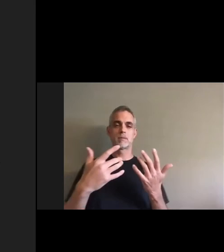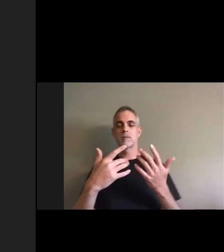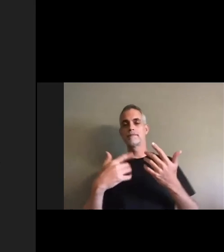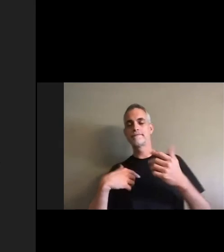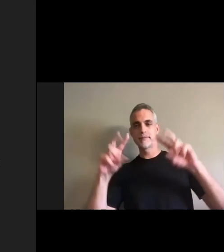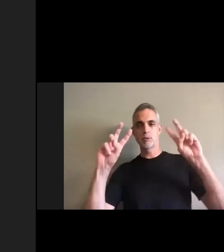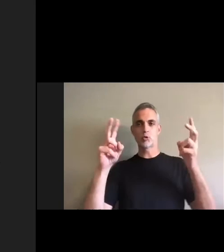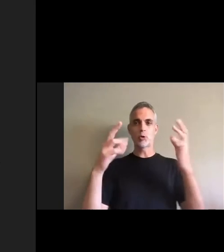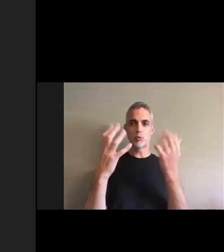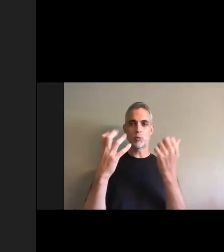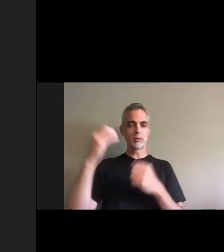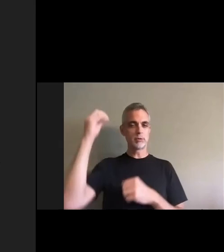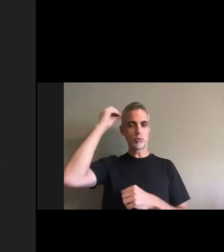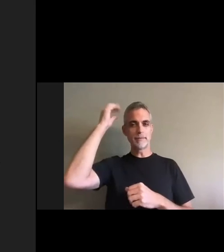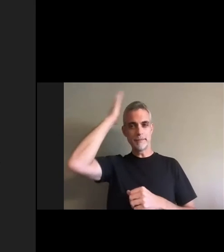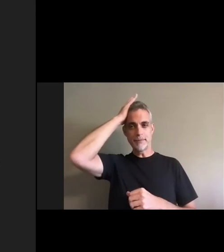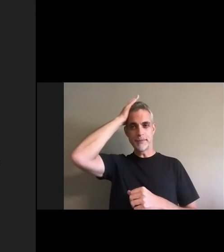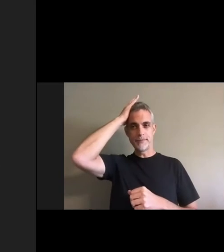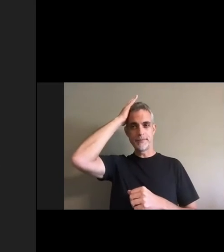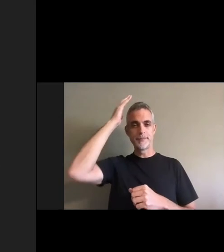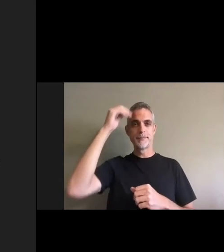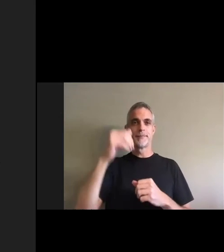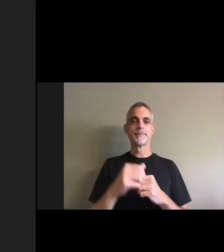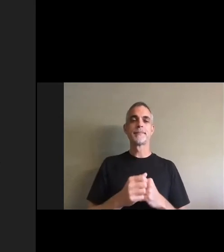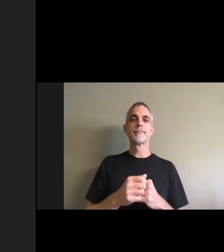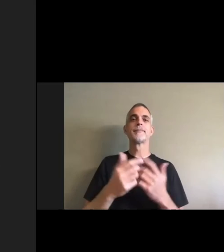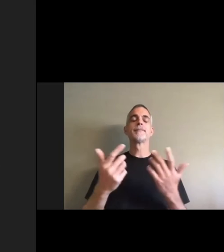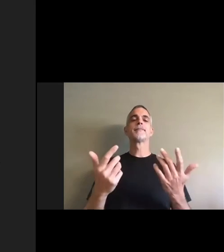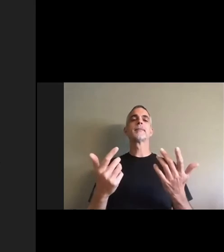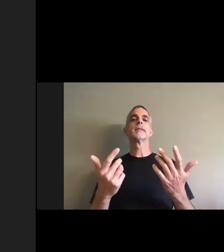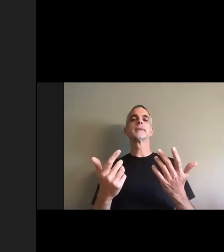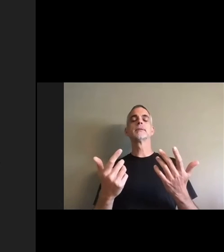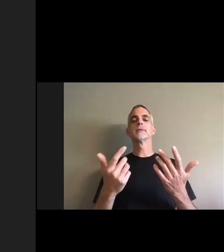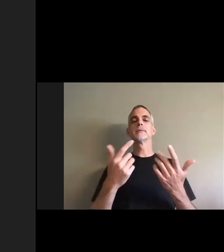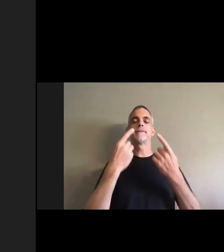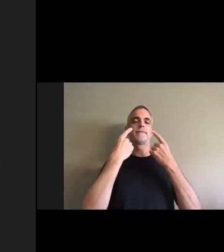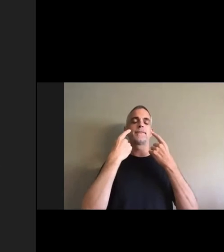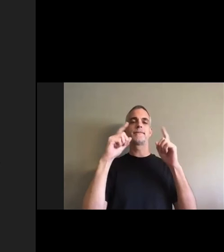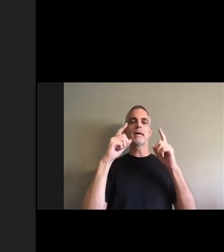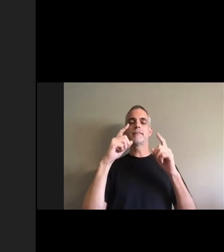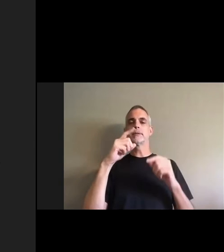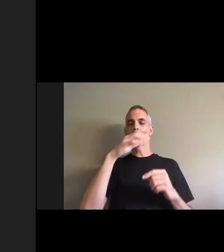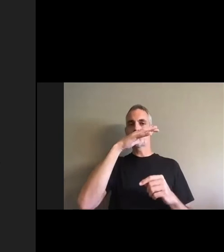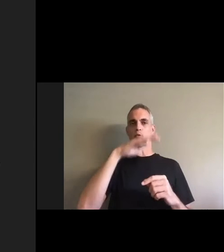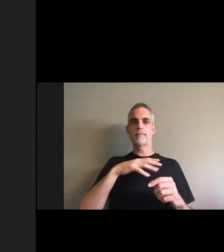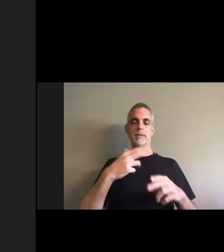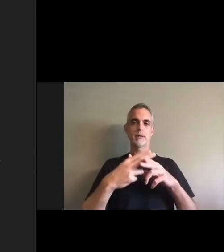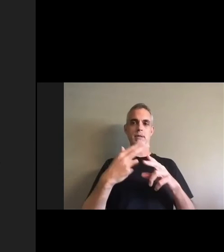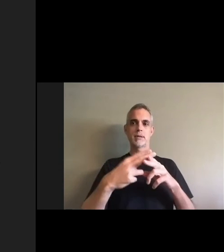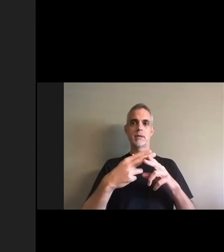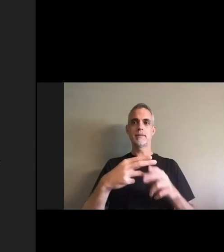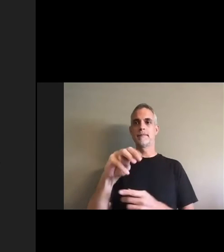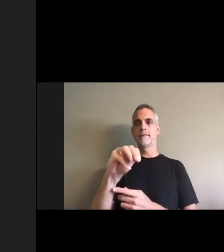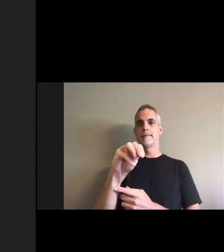have a quote that I really want to share with you that I've memorized that's important to share, by